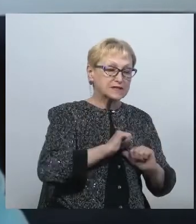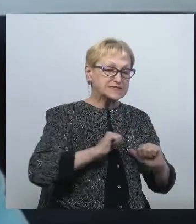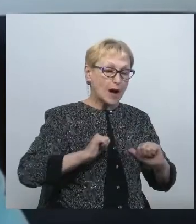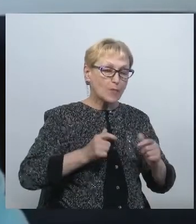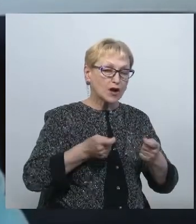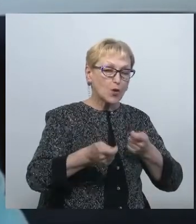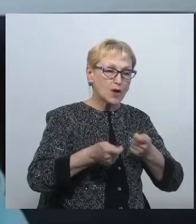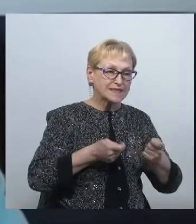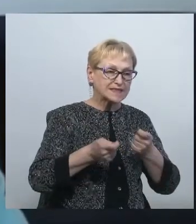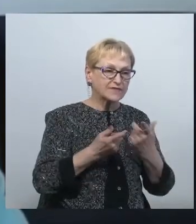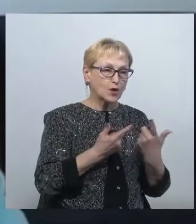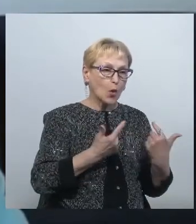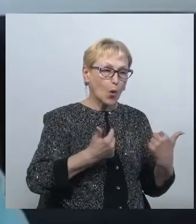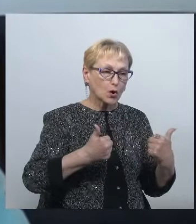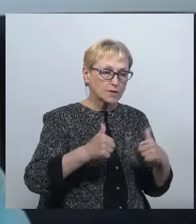opinions.